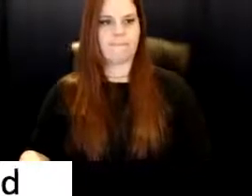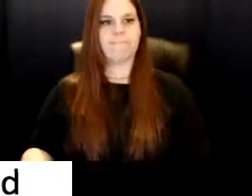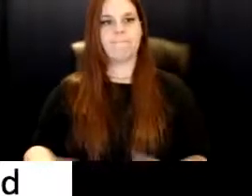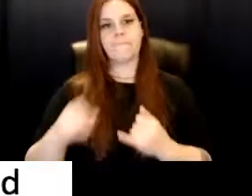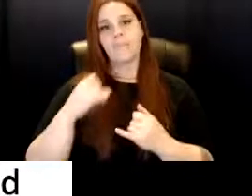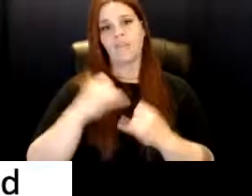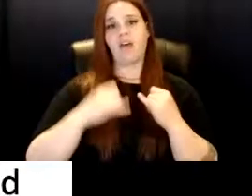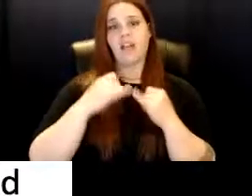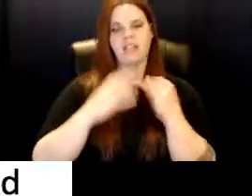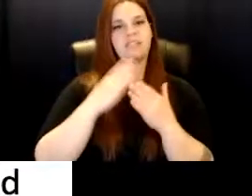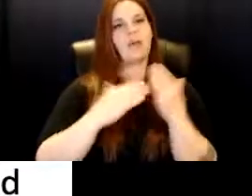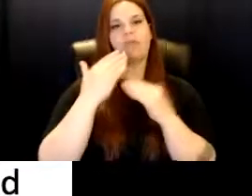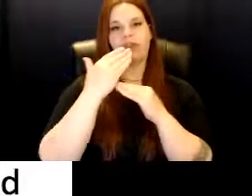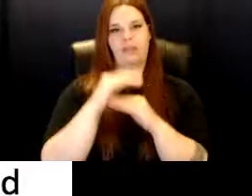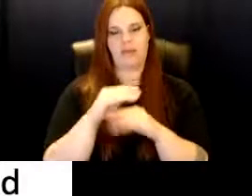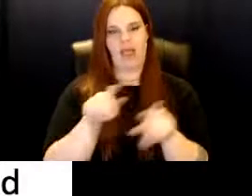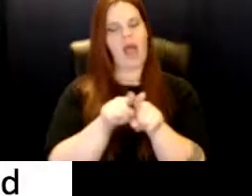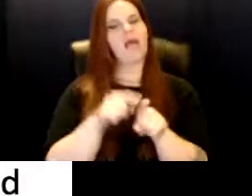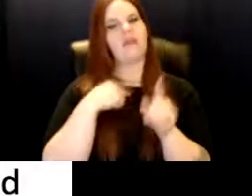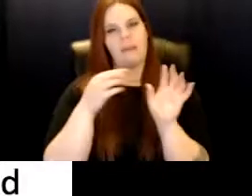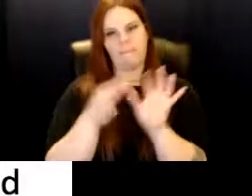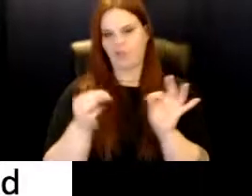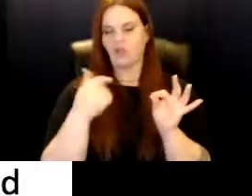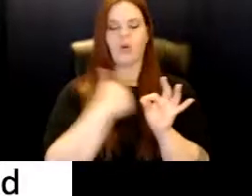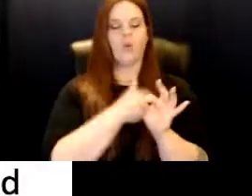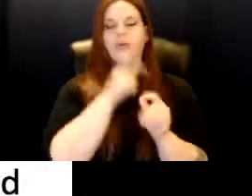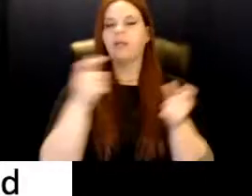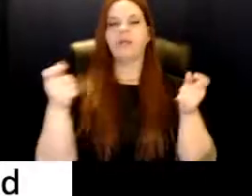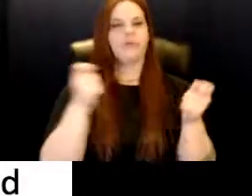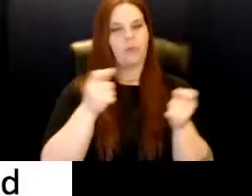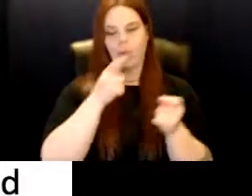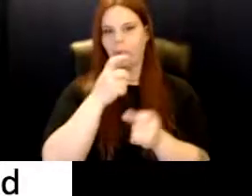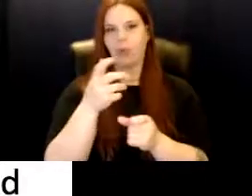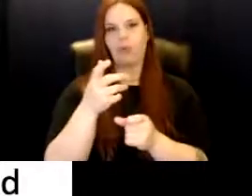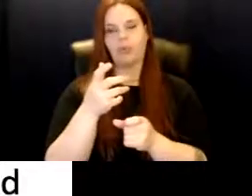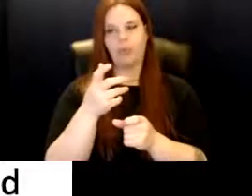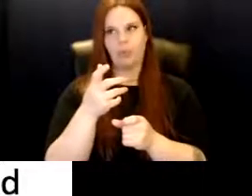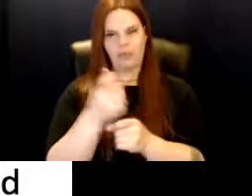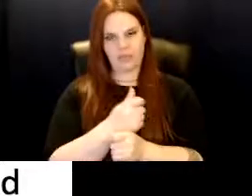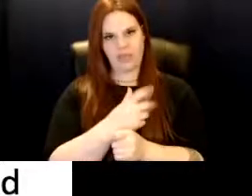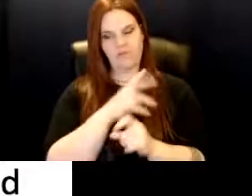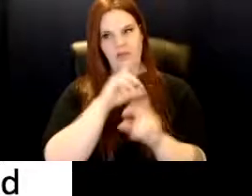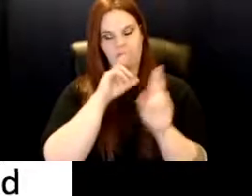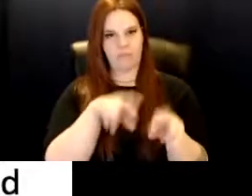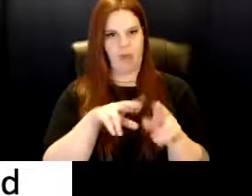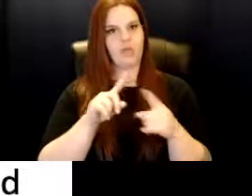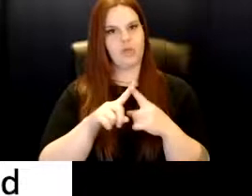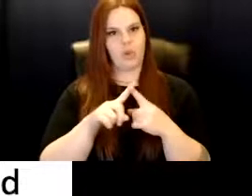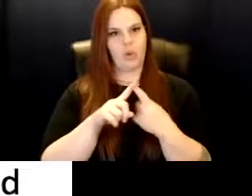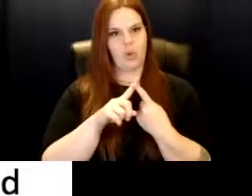Finally, some of the limitations, as I mentioned, we didn't control who received and who responded to